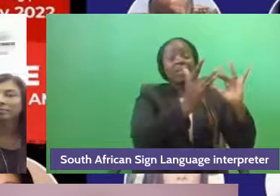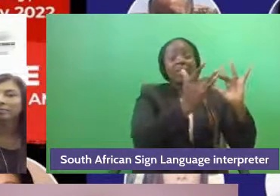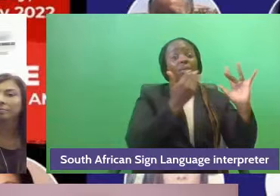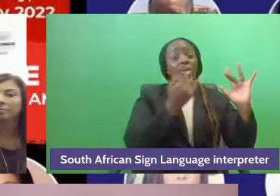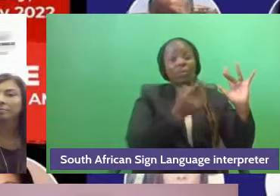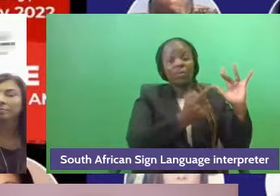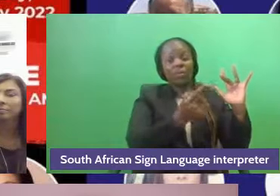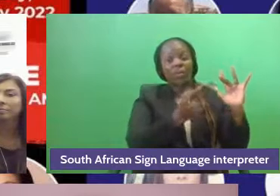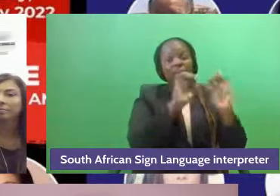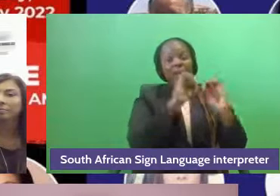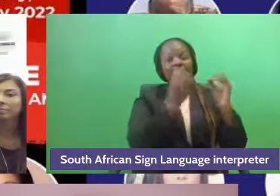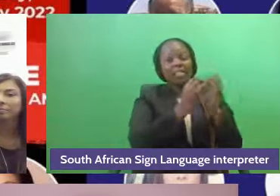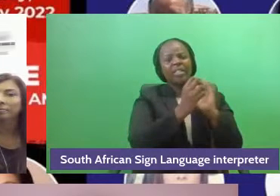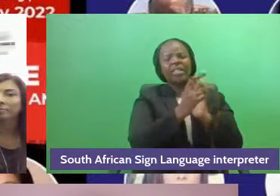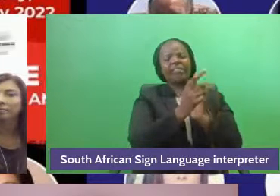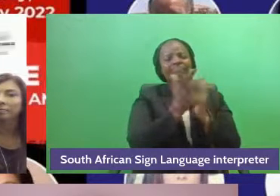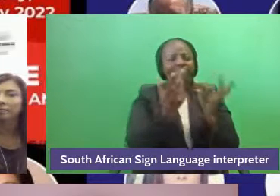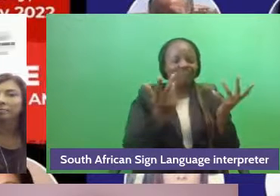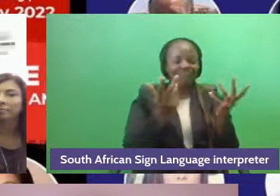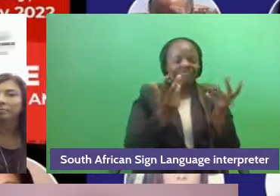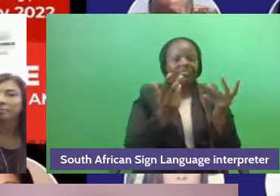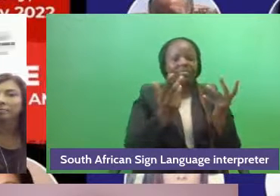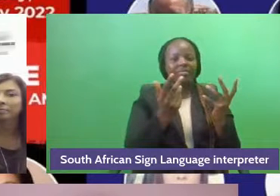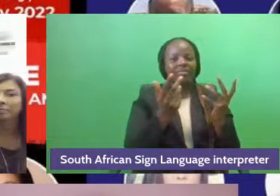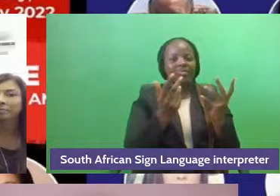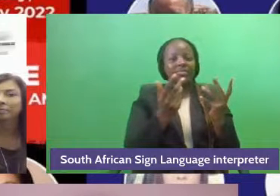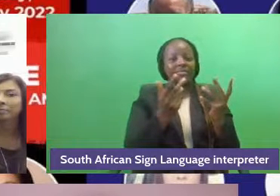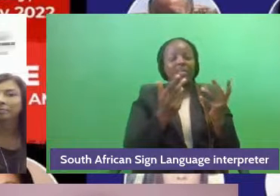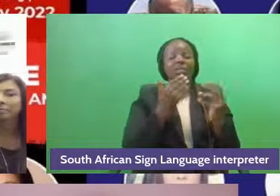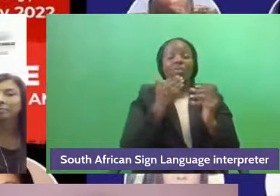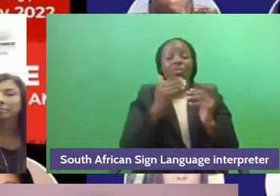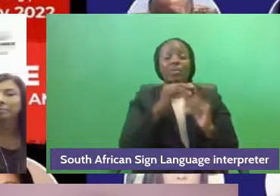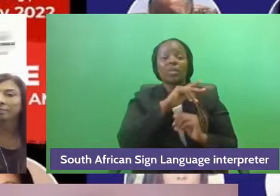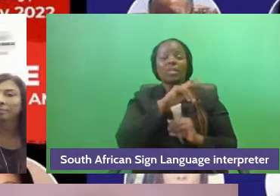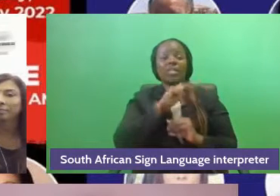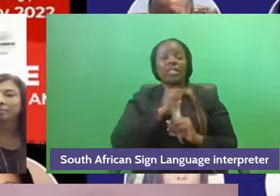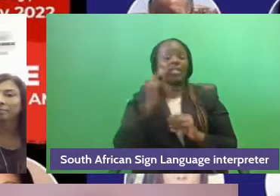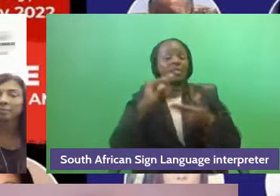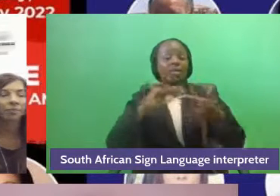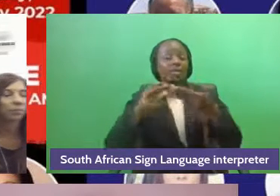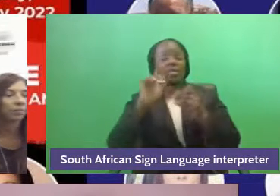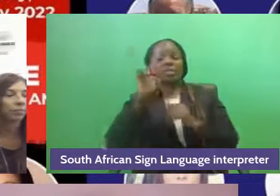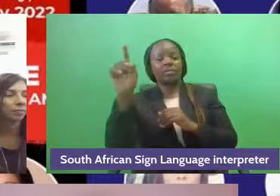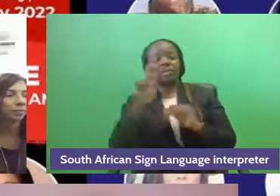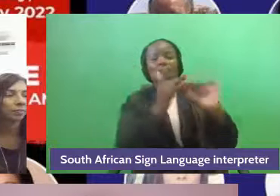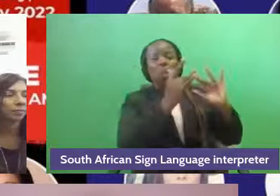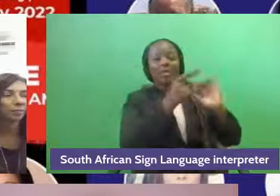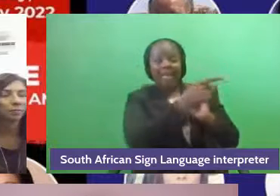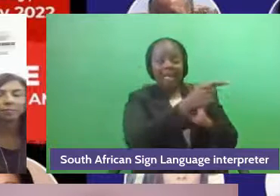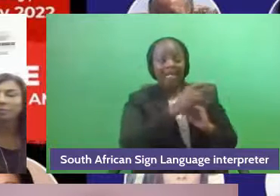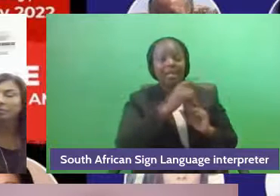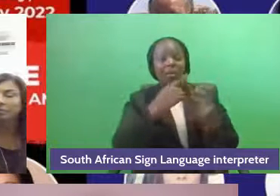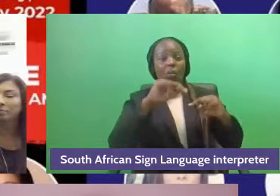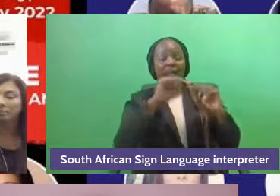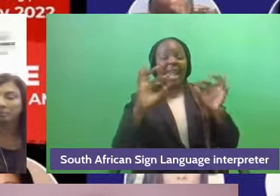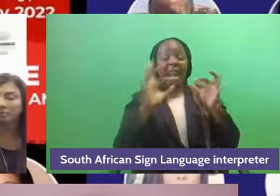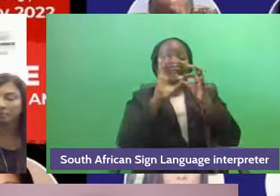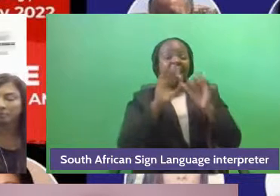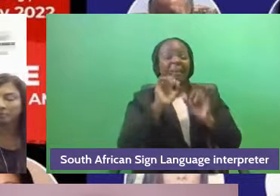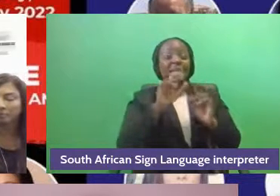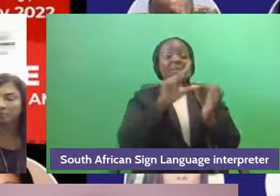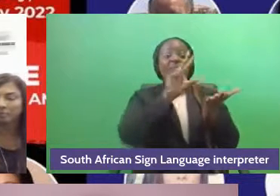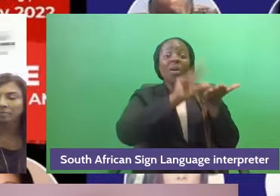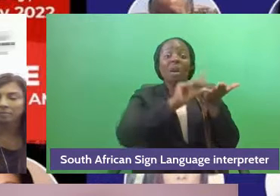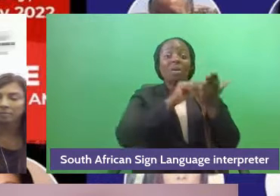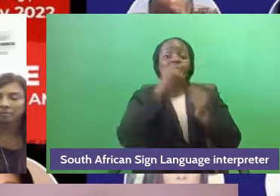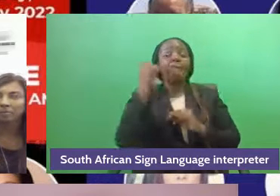any organization with KZNDA. Ourselves to get that link, but or the name